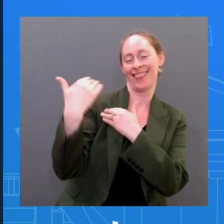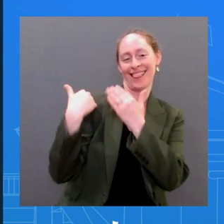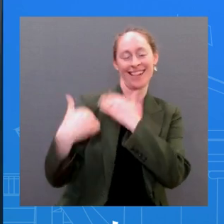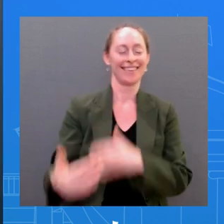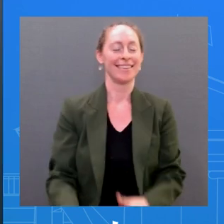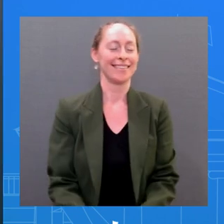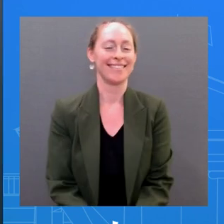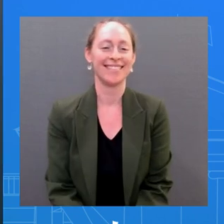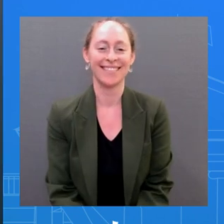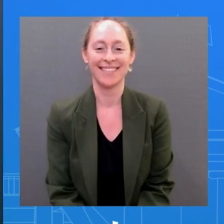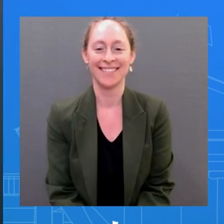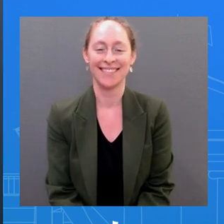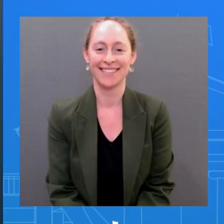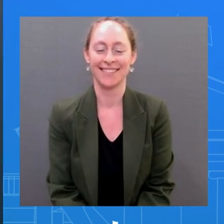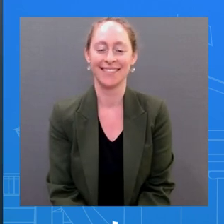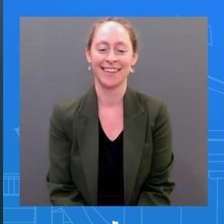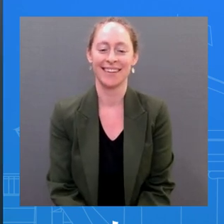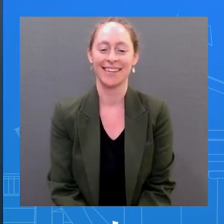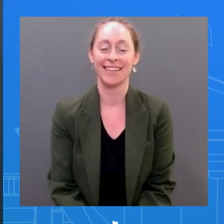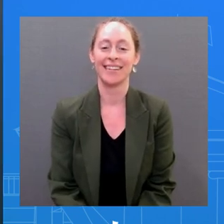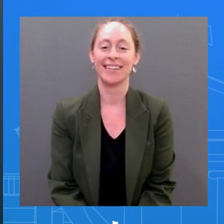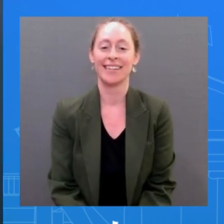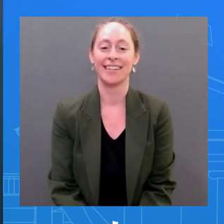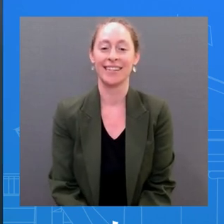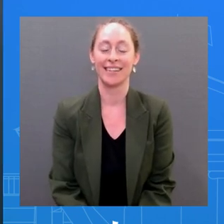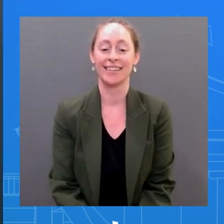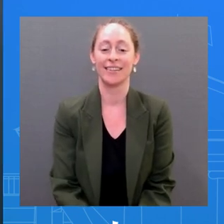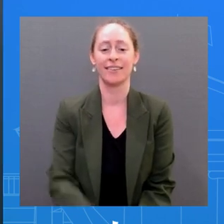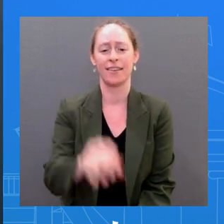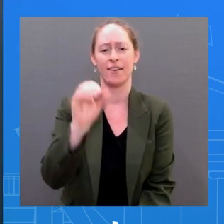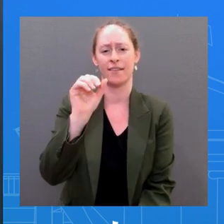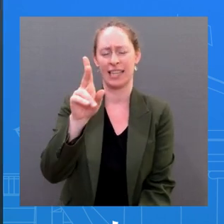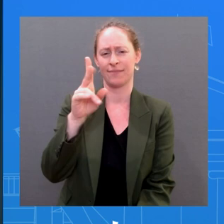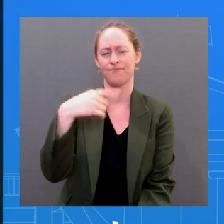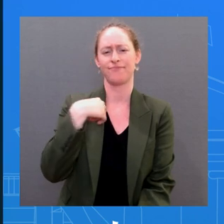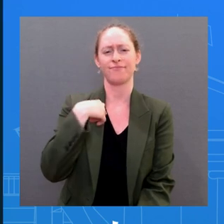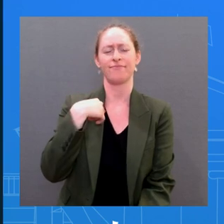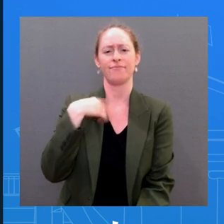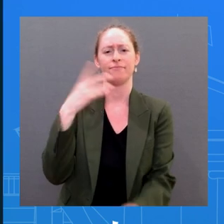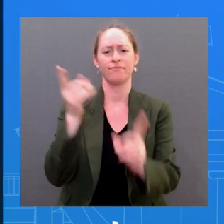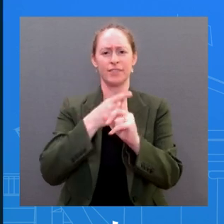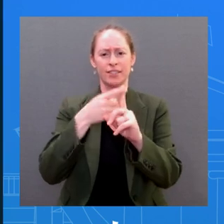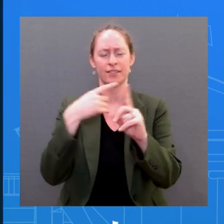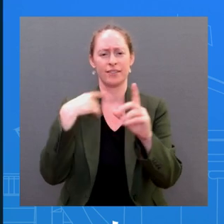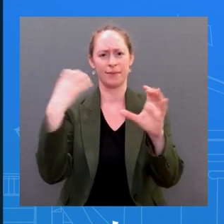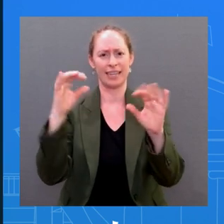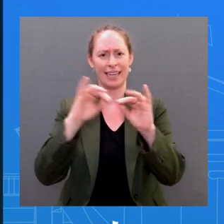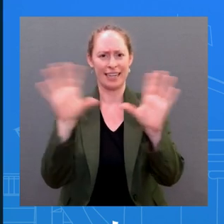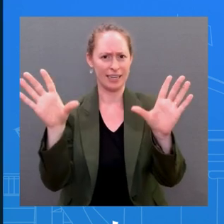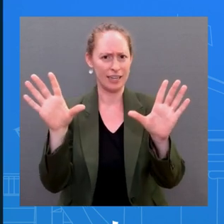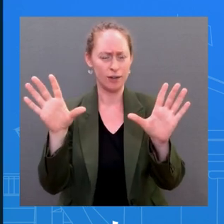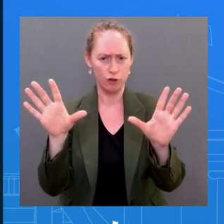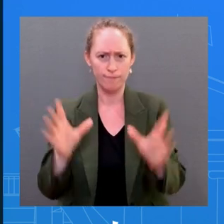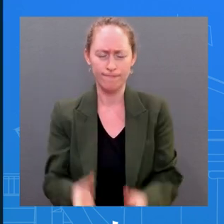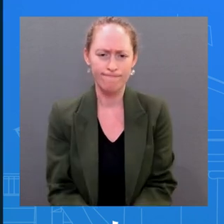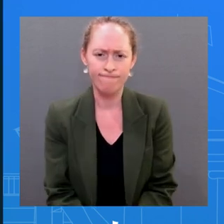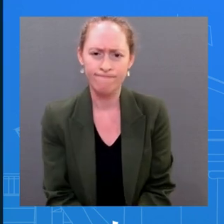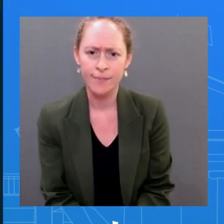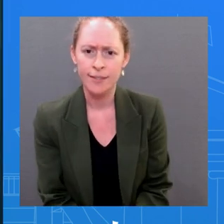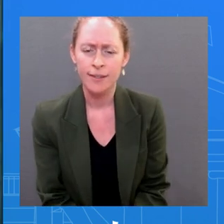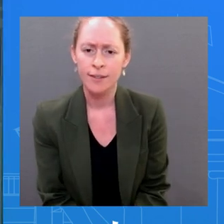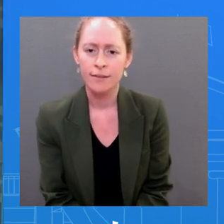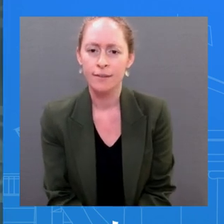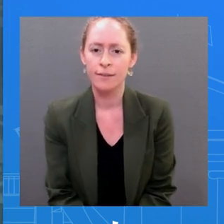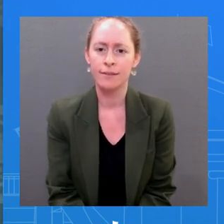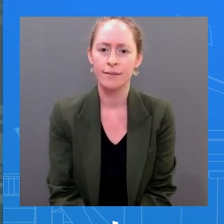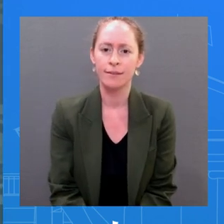I just want to be very clear. You know, sorry about that. There are times where briefings get delayed for reasons